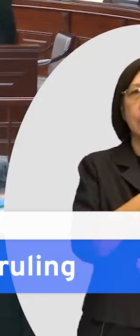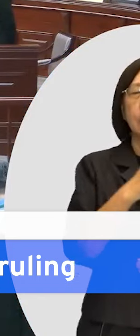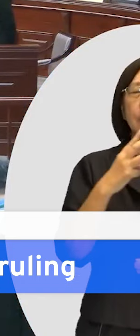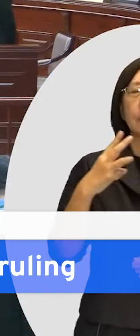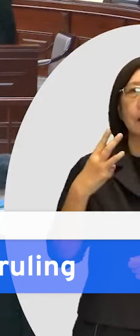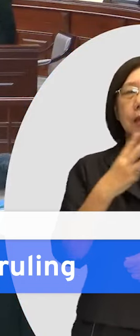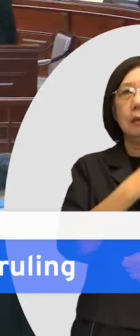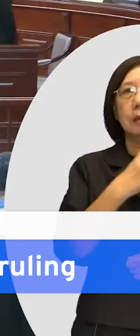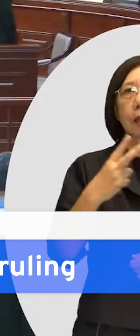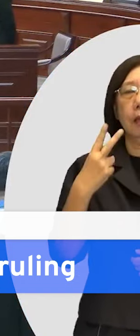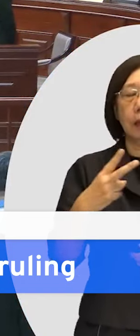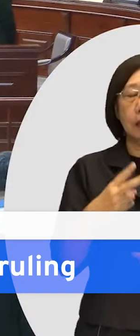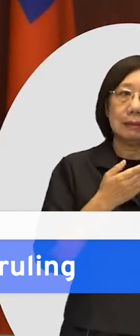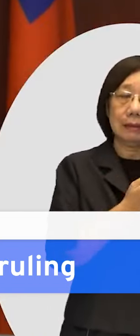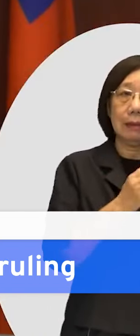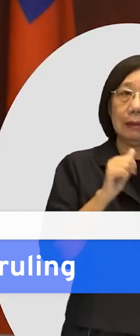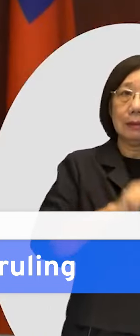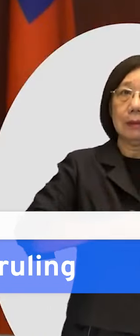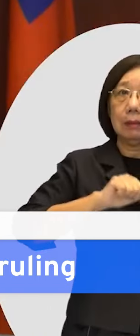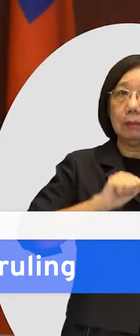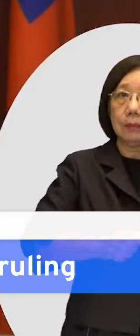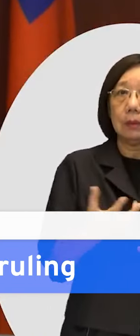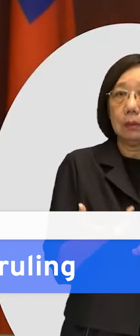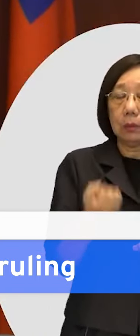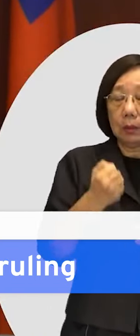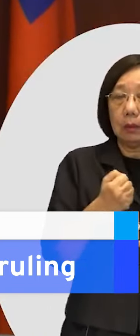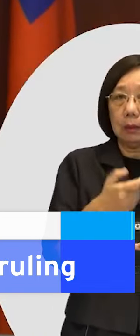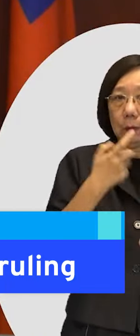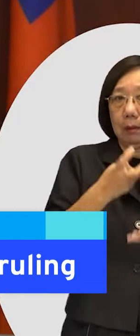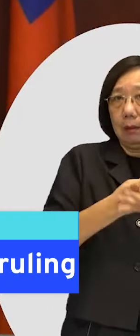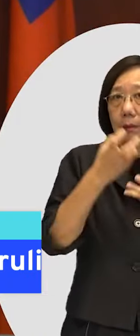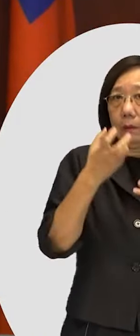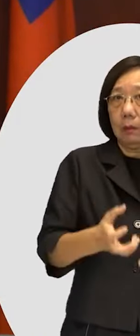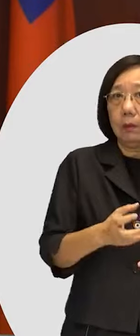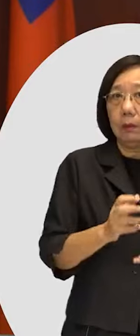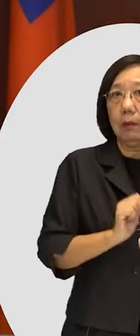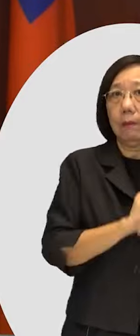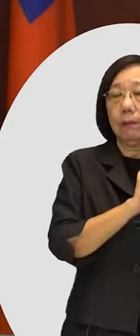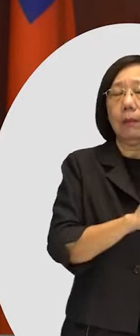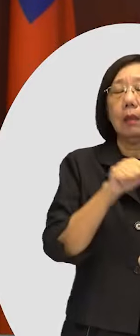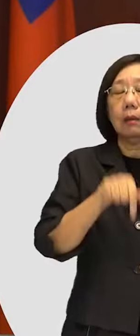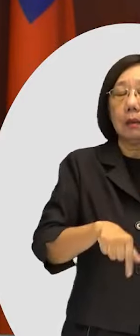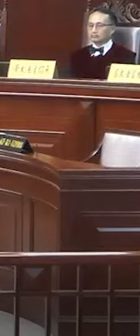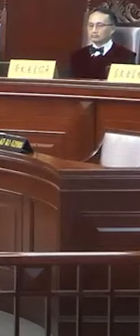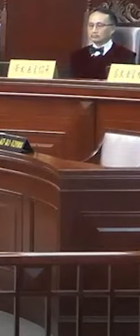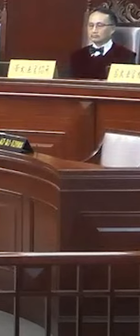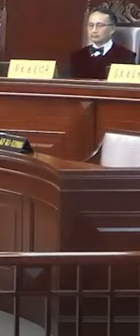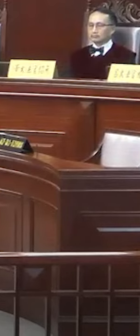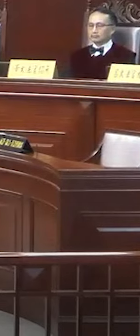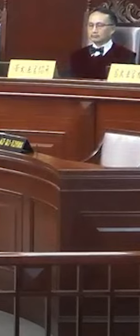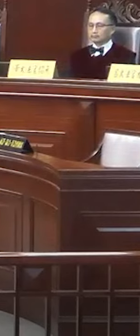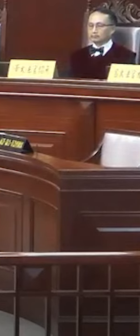gives its decision. The penalty is constitutional, but its scope must be narrowed.